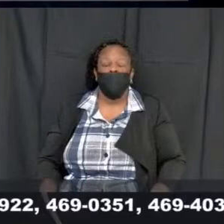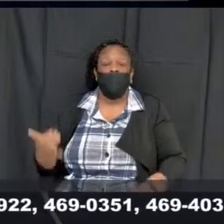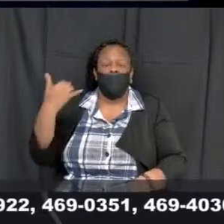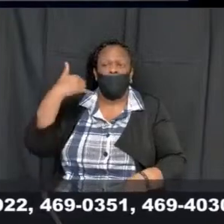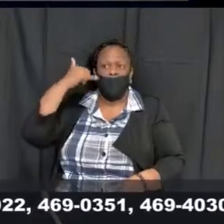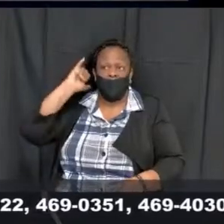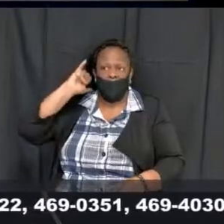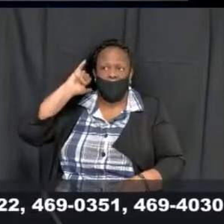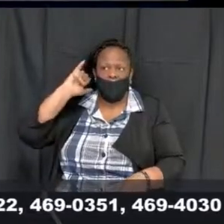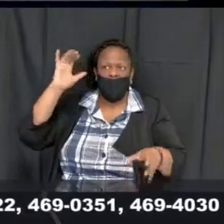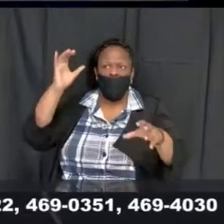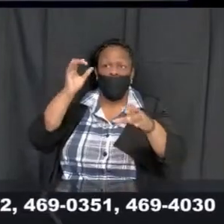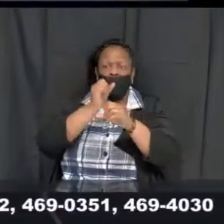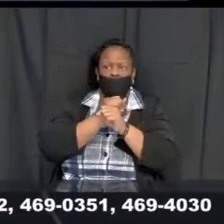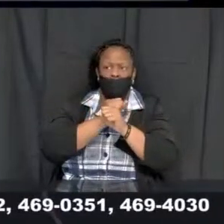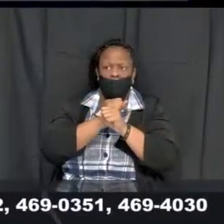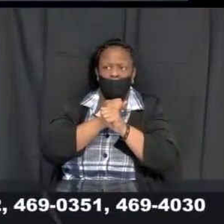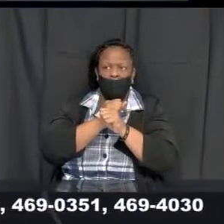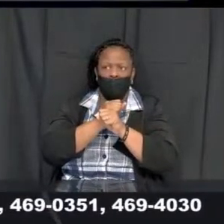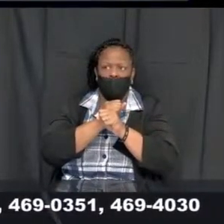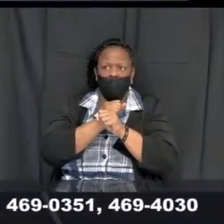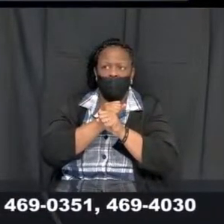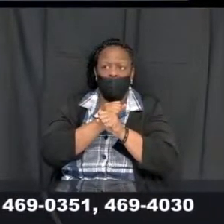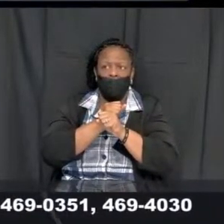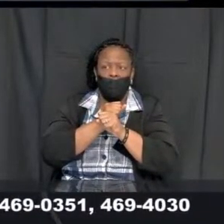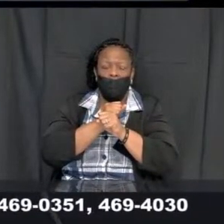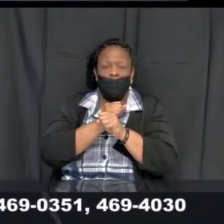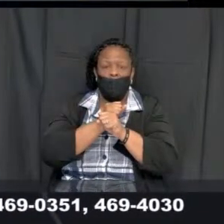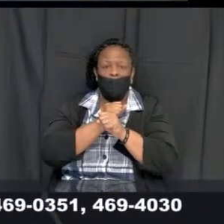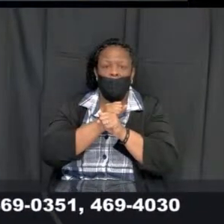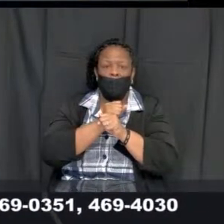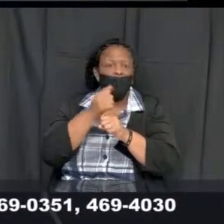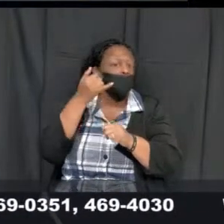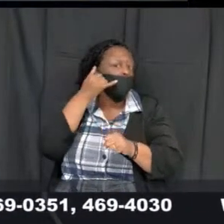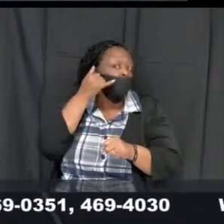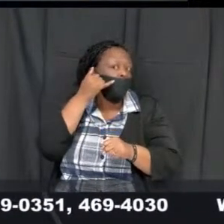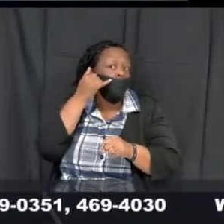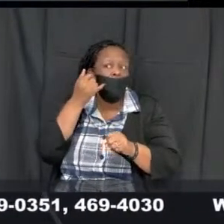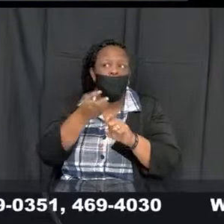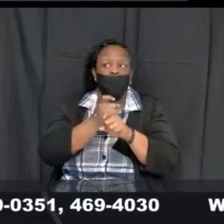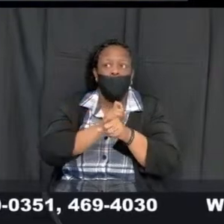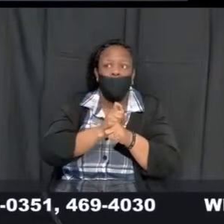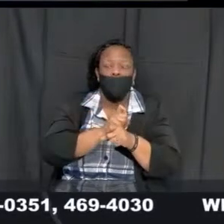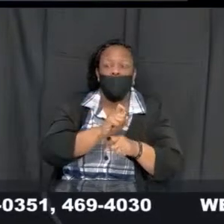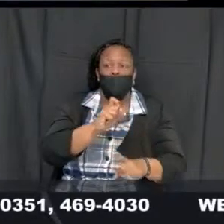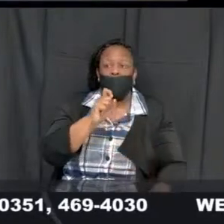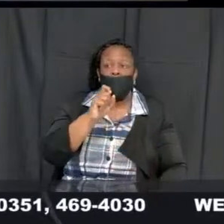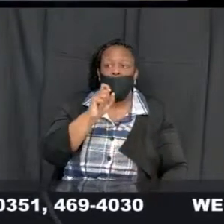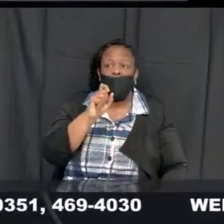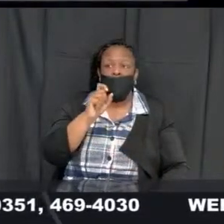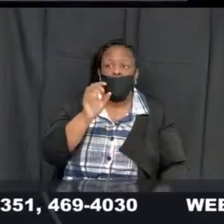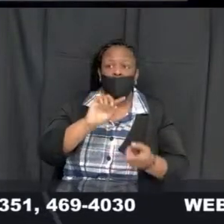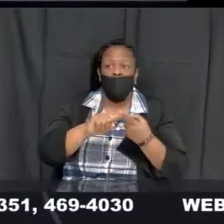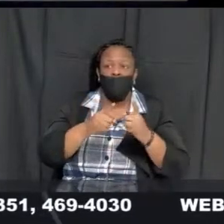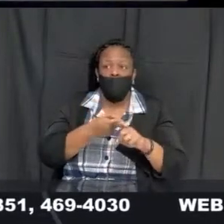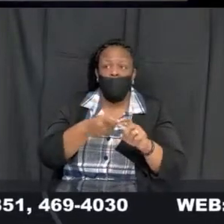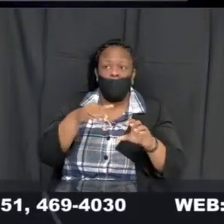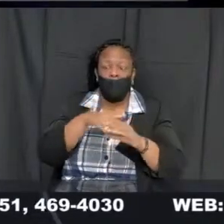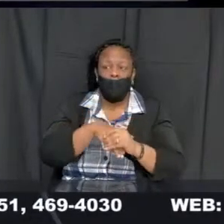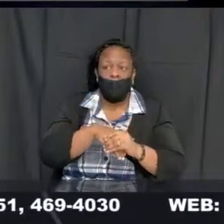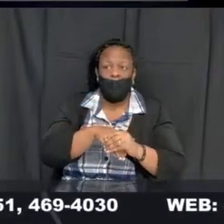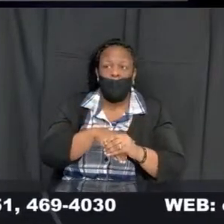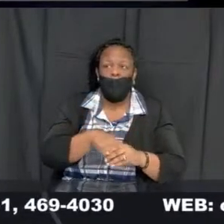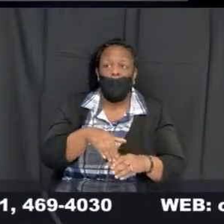Jamaica. This is a local living in Jamaica and saying, Hazel, you have